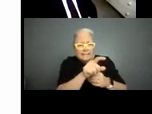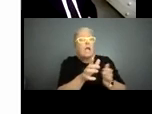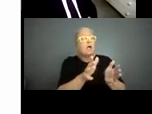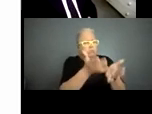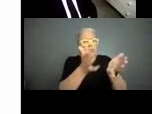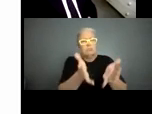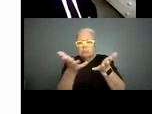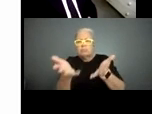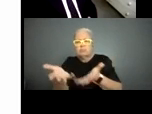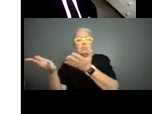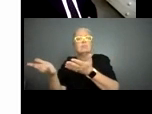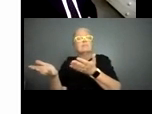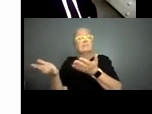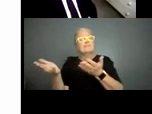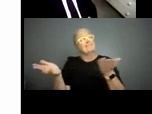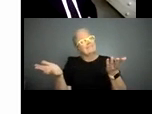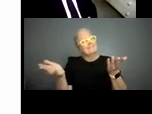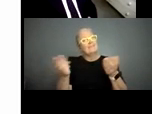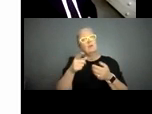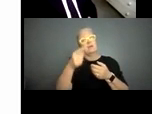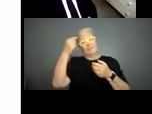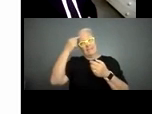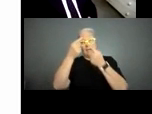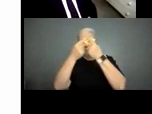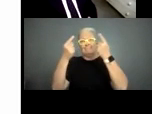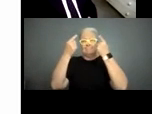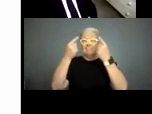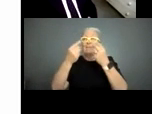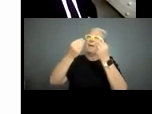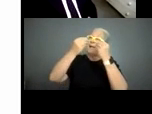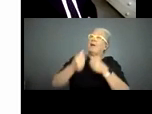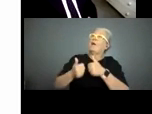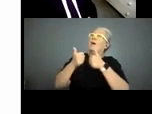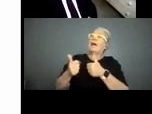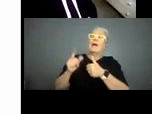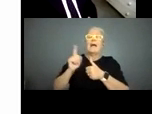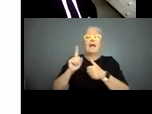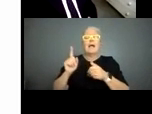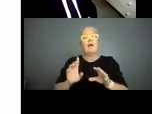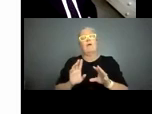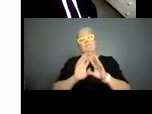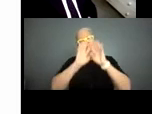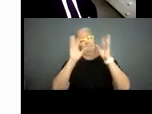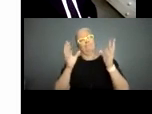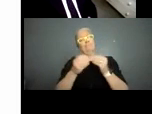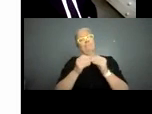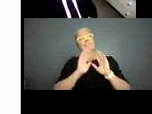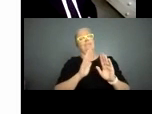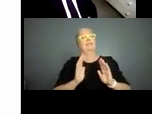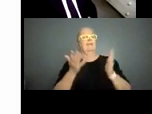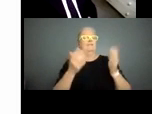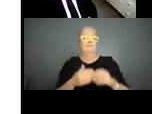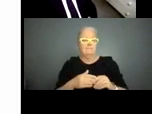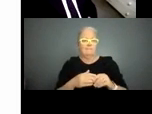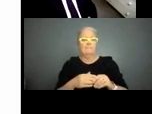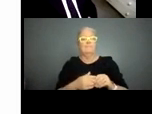to achieve and succeed in the wider aspects of school life, not just academically. Most schools have a resource base, which is actually a base that would be somewhere on